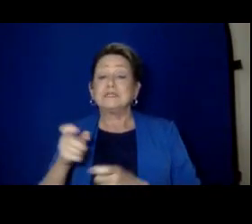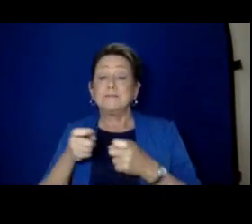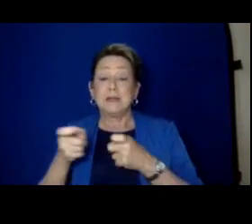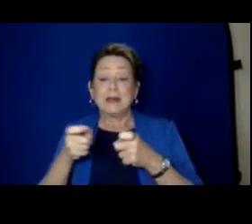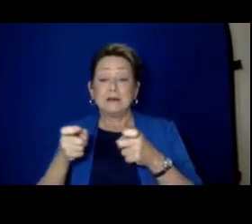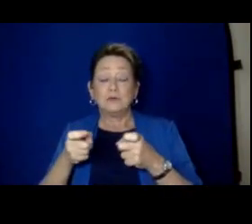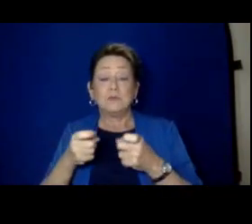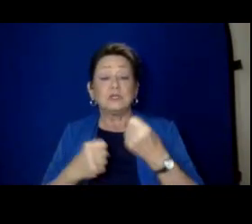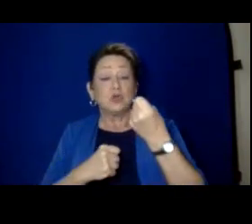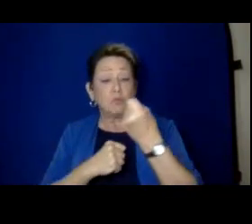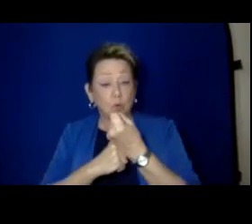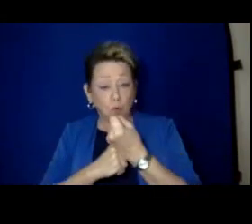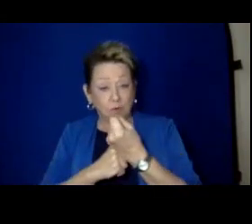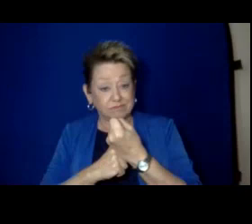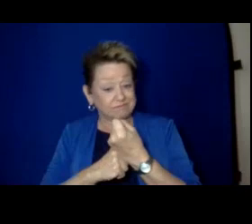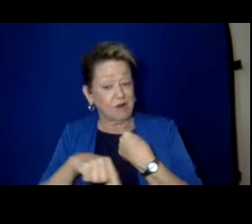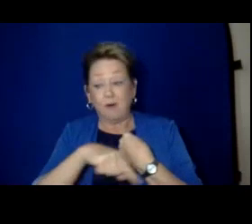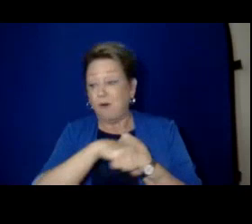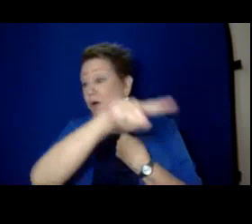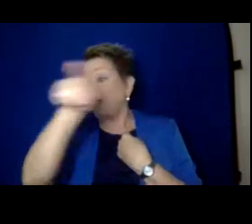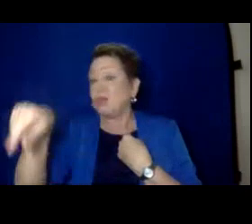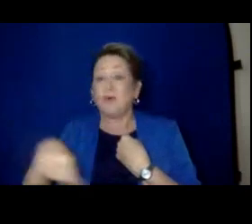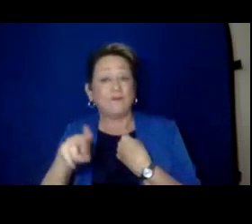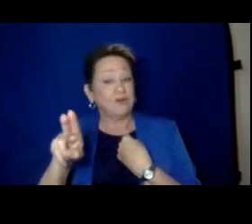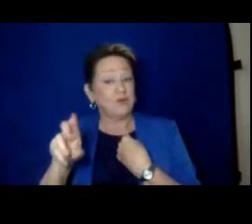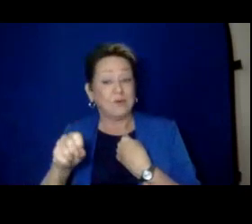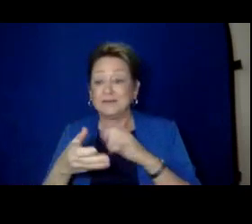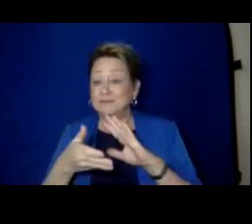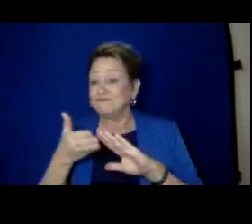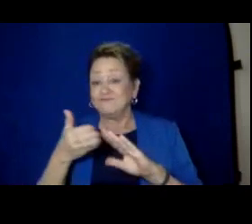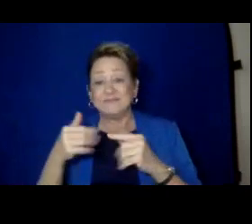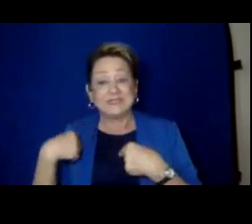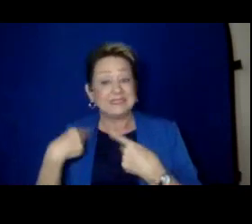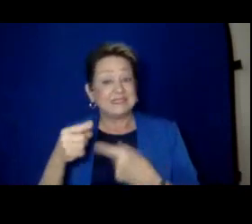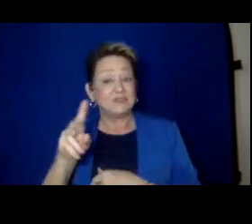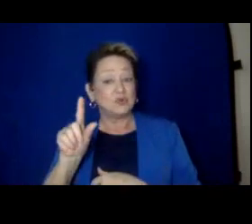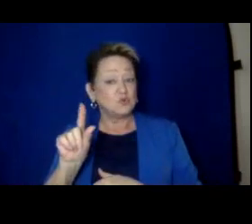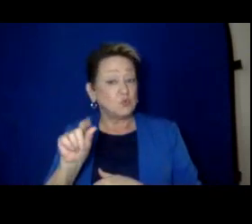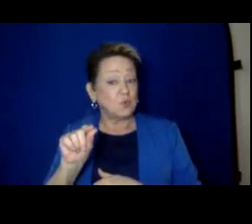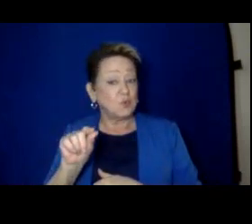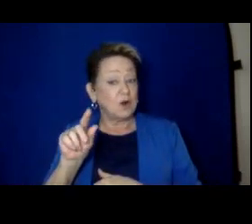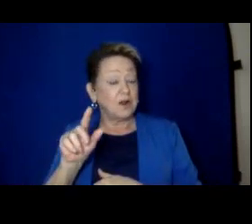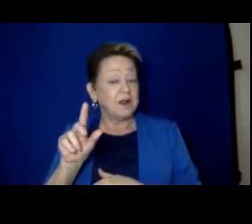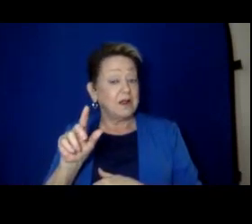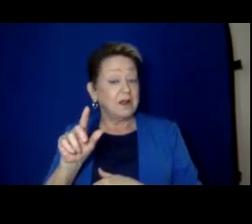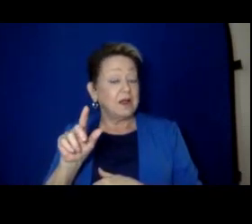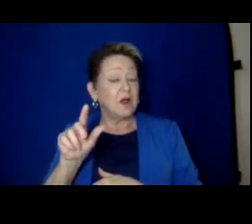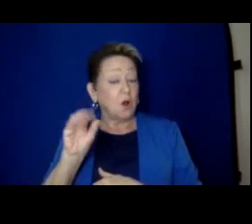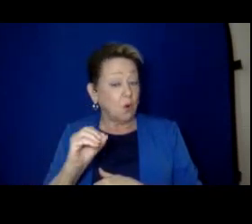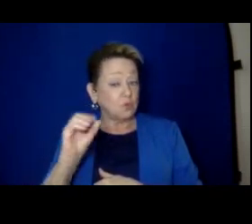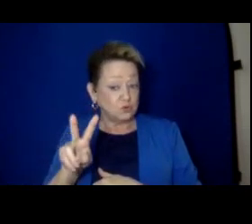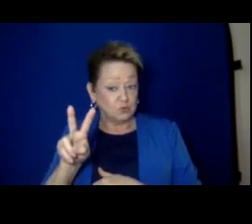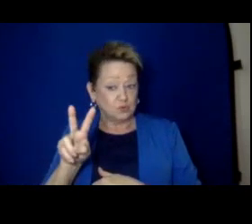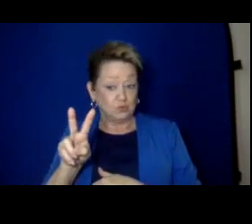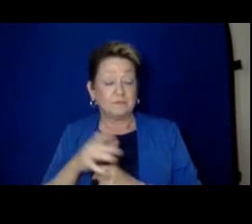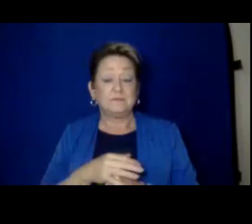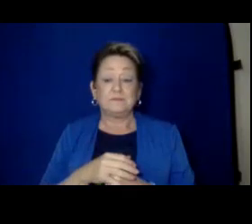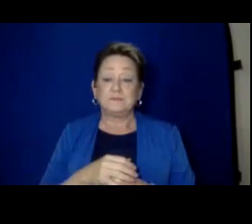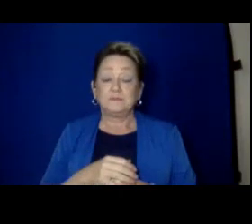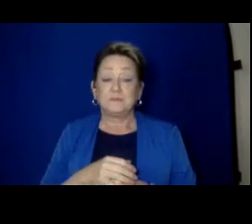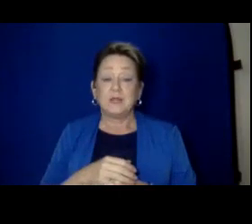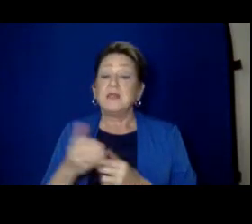and support to transit systems across the U.S. since 2002. K&J has strong experience providing such services to PRT